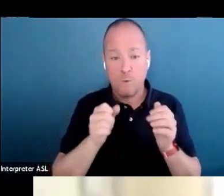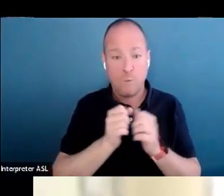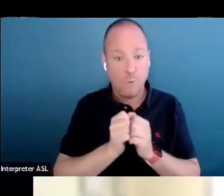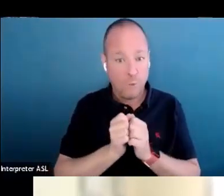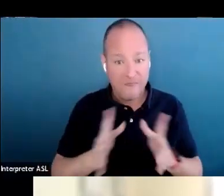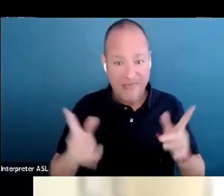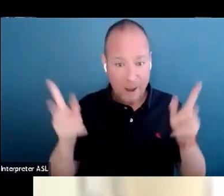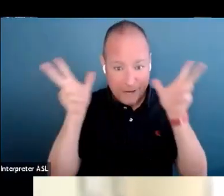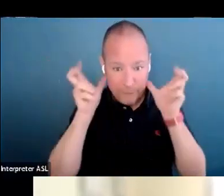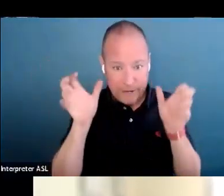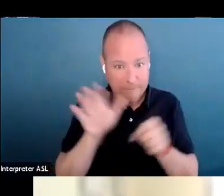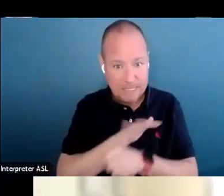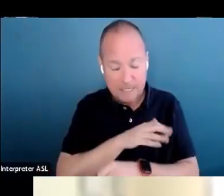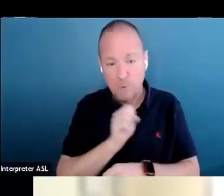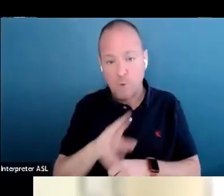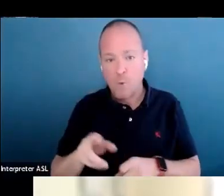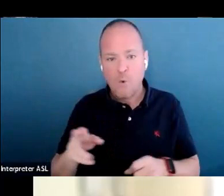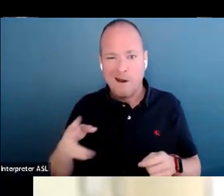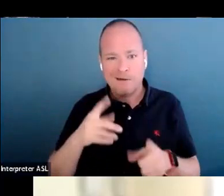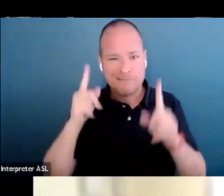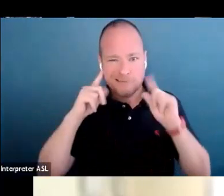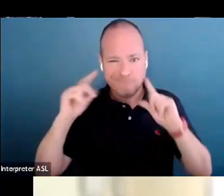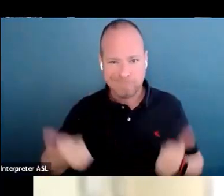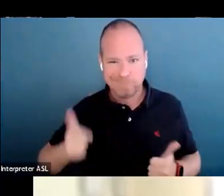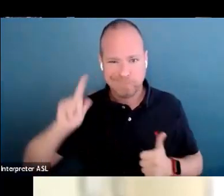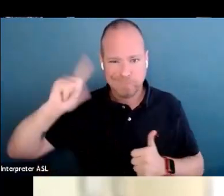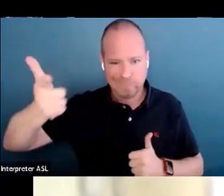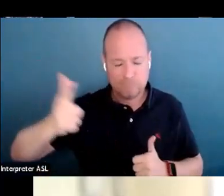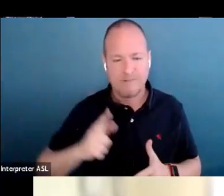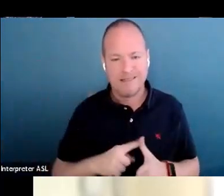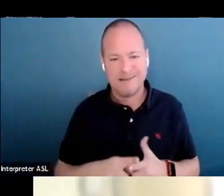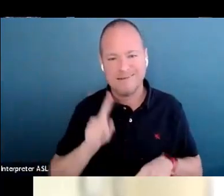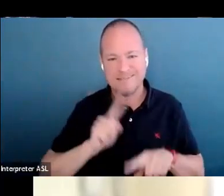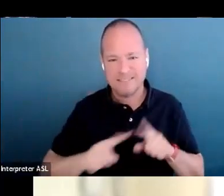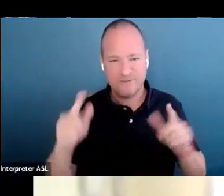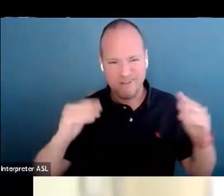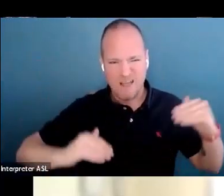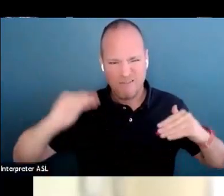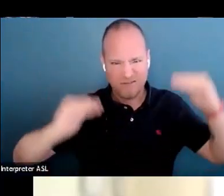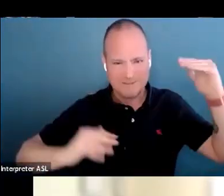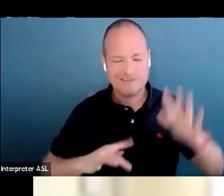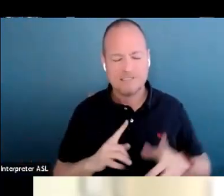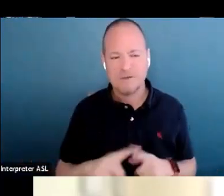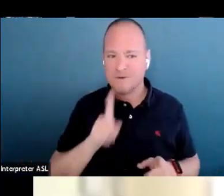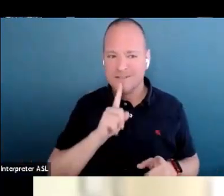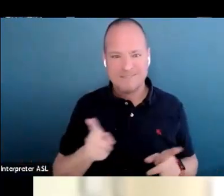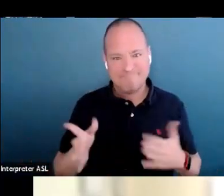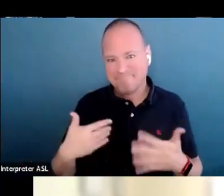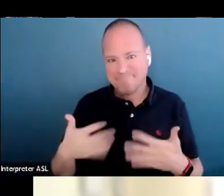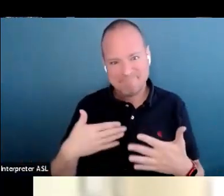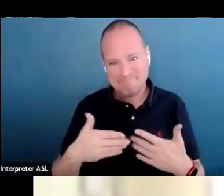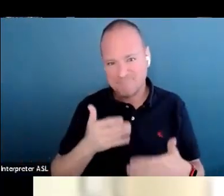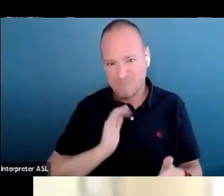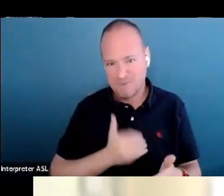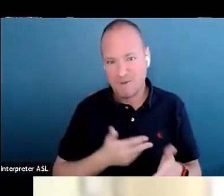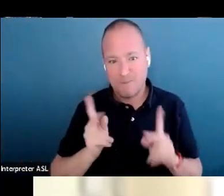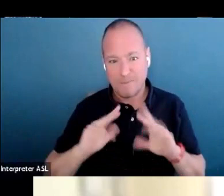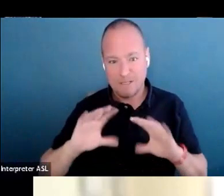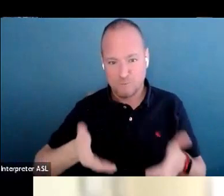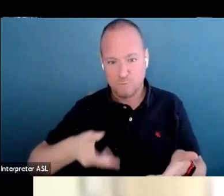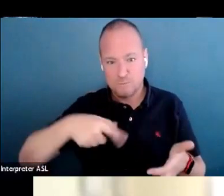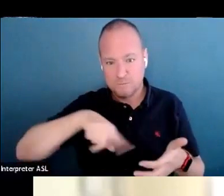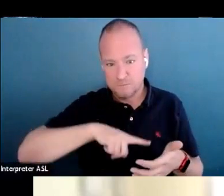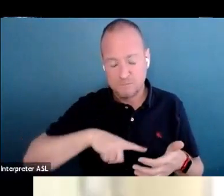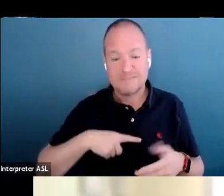hearing completely or acquired it later, and then different degrees of it. So there's really no difference in our population in terms